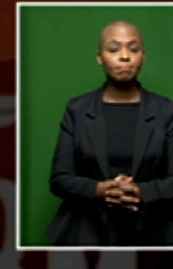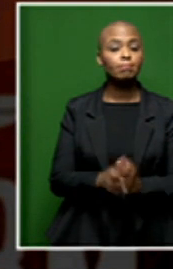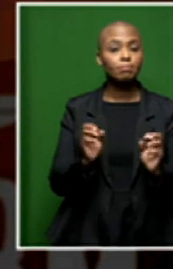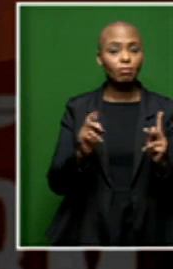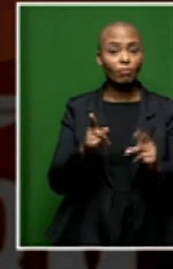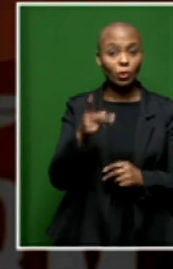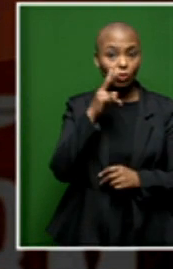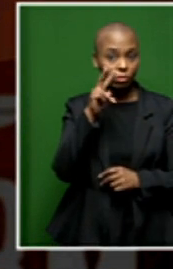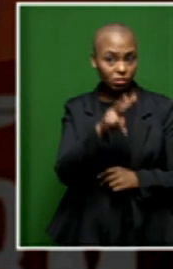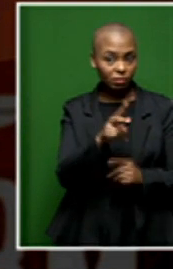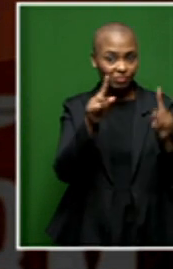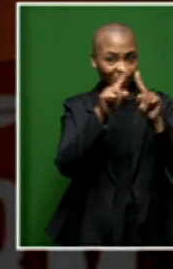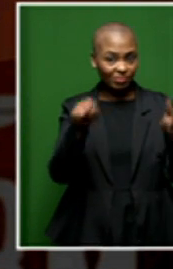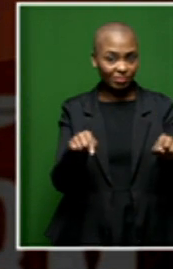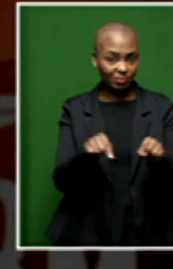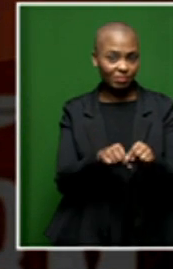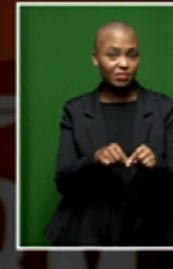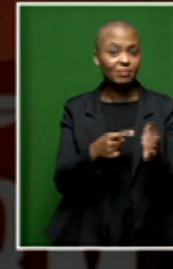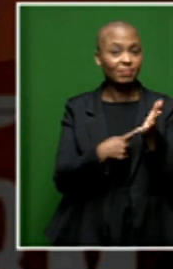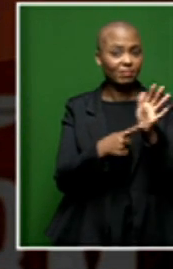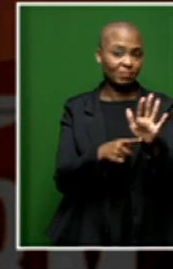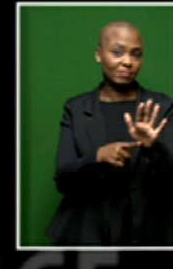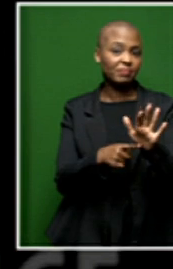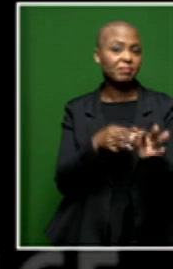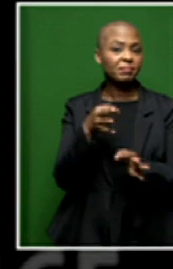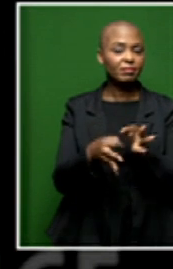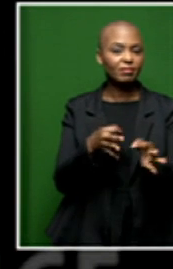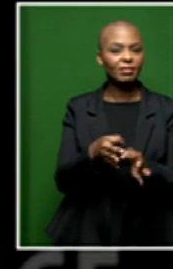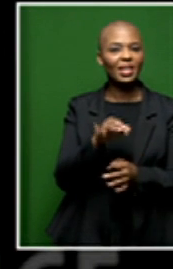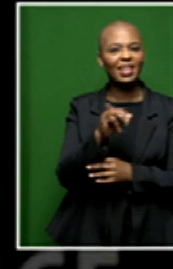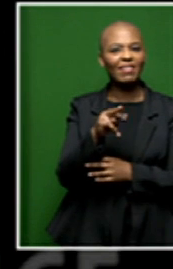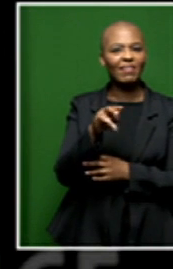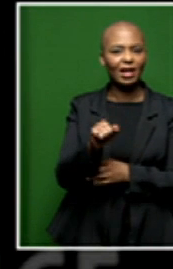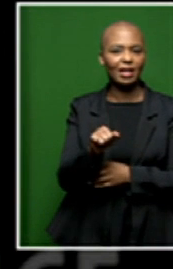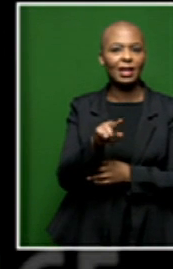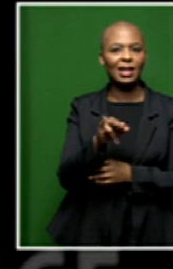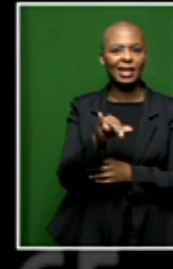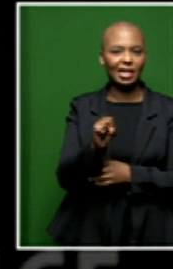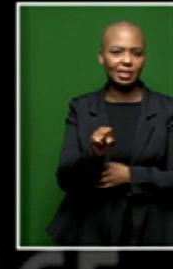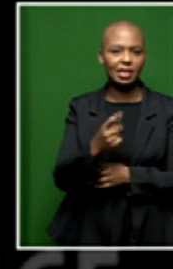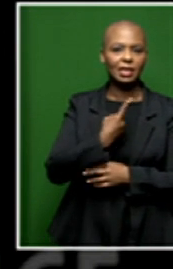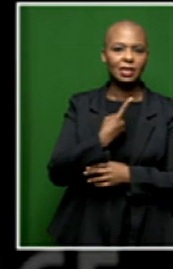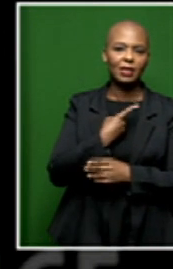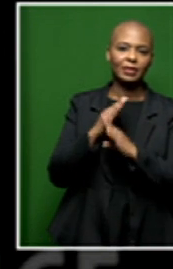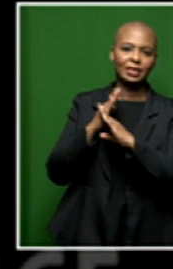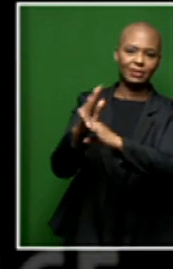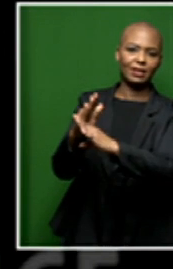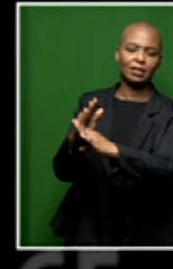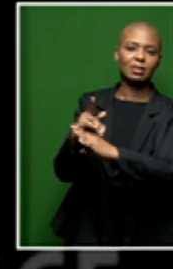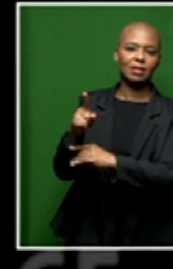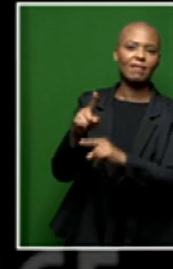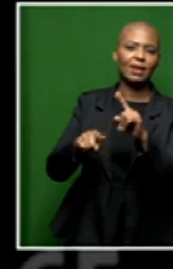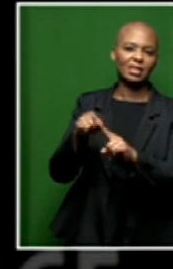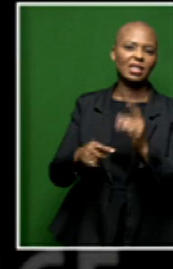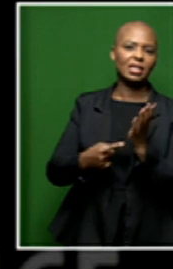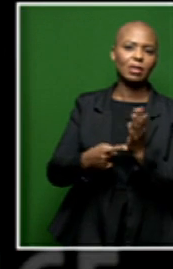All right, what we've just seen now is a demonstration of Ivana Ries' self-defense fighting technique. One Johannesburg woman who